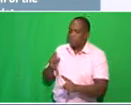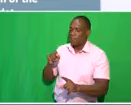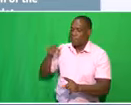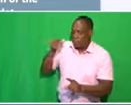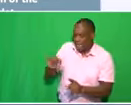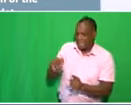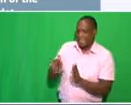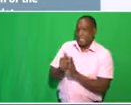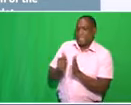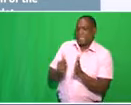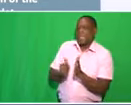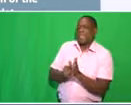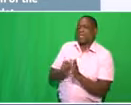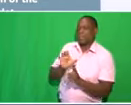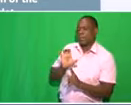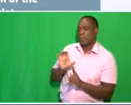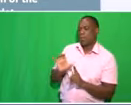because that ruling was not